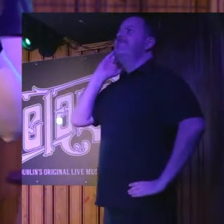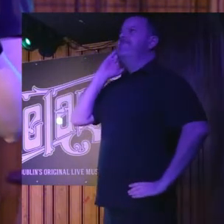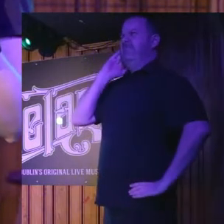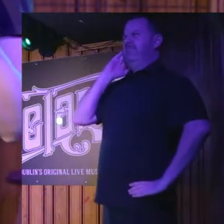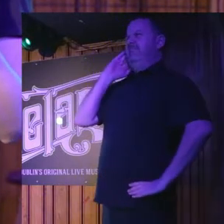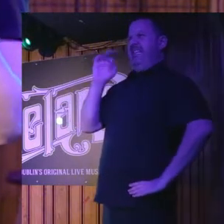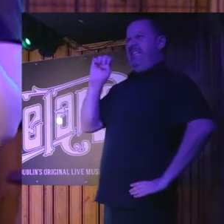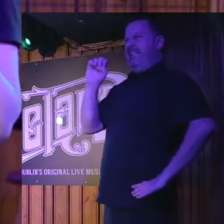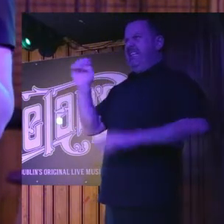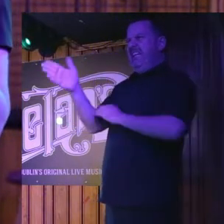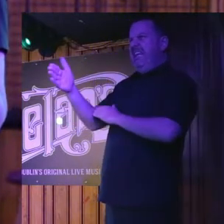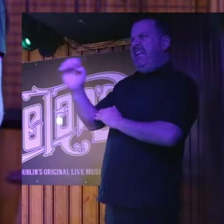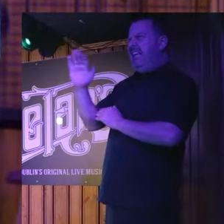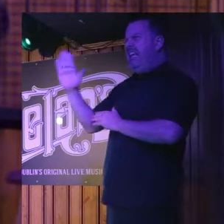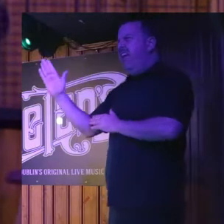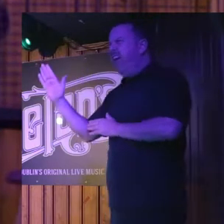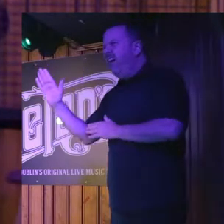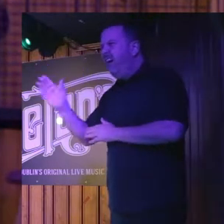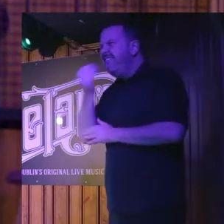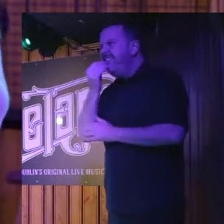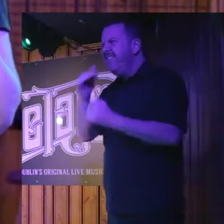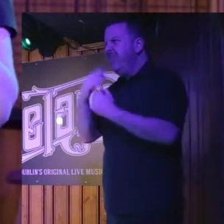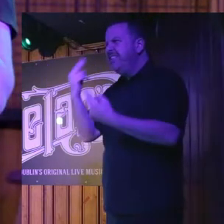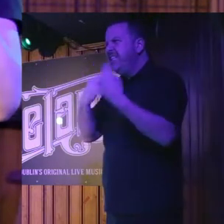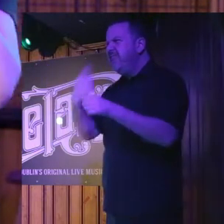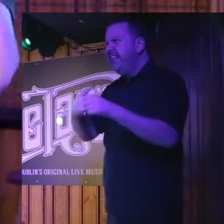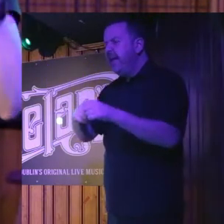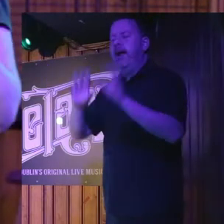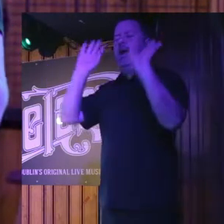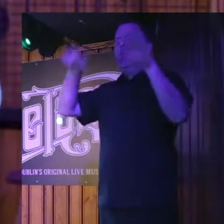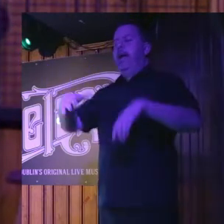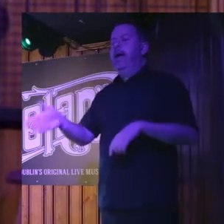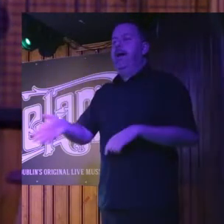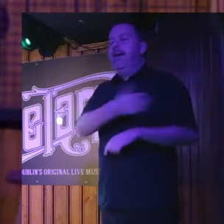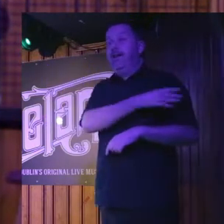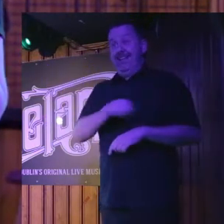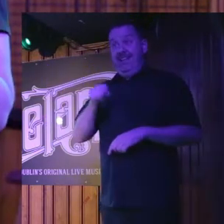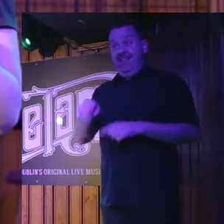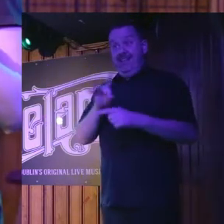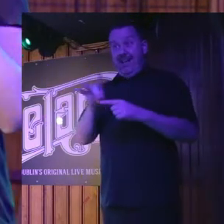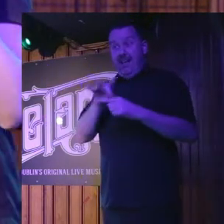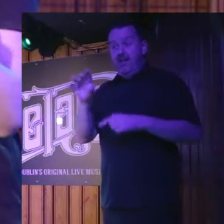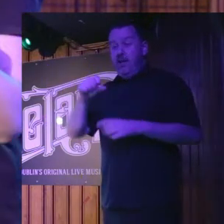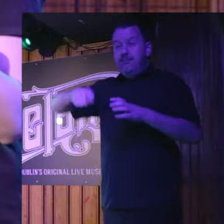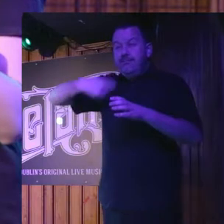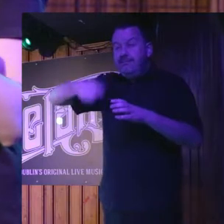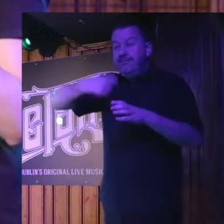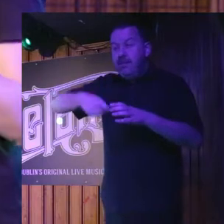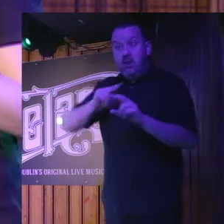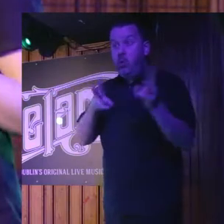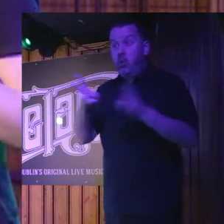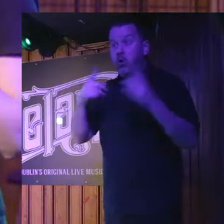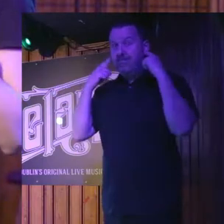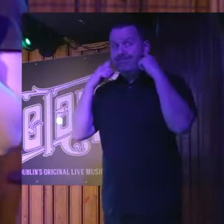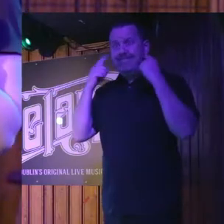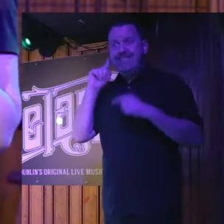eel dung horse thing concoction that we're having again. Anyway, if that stew type mixture isn't your taste, you might like to try the